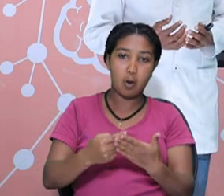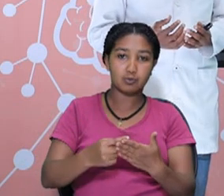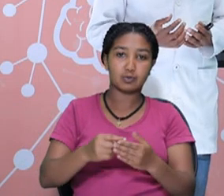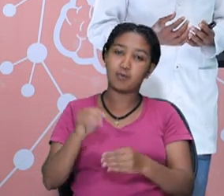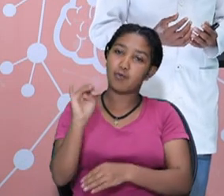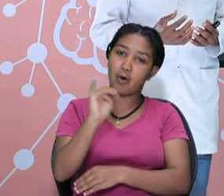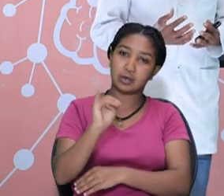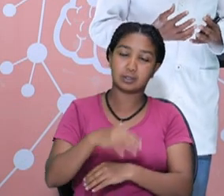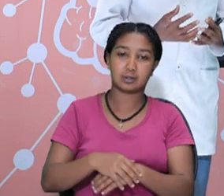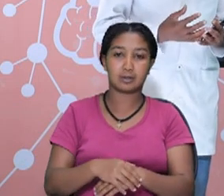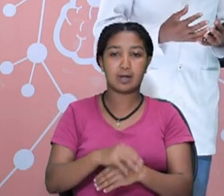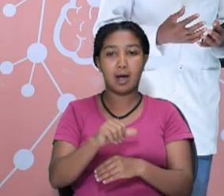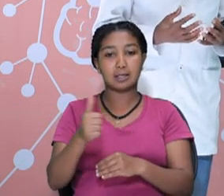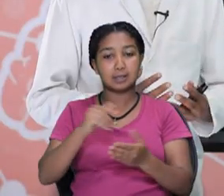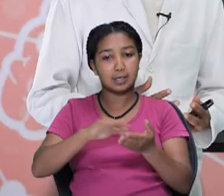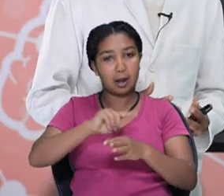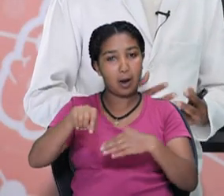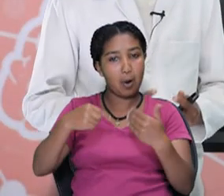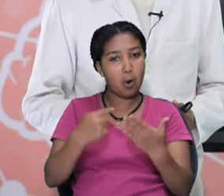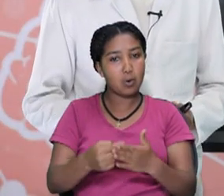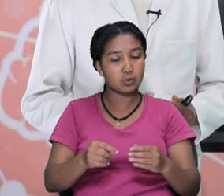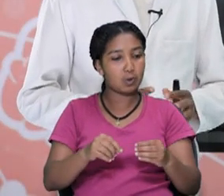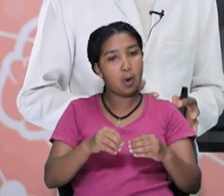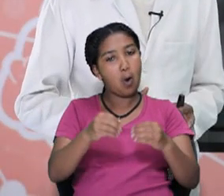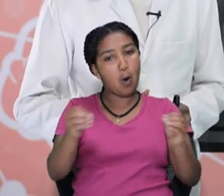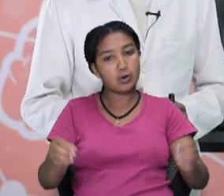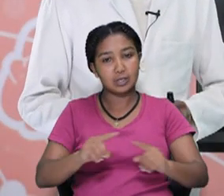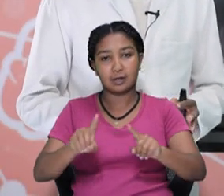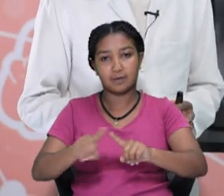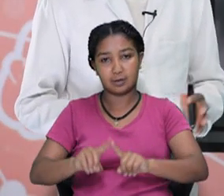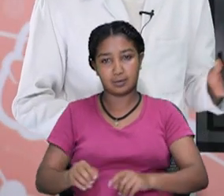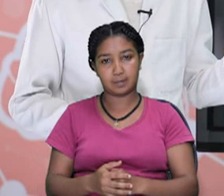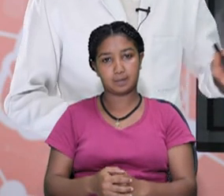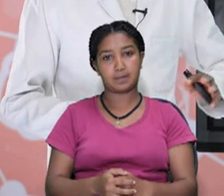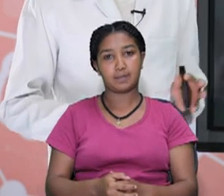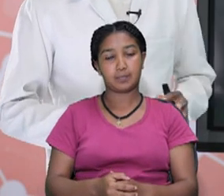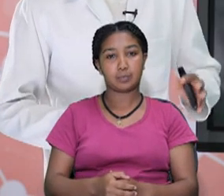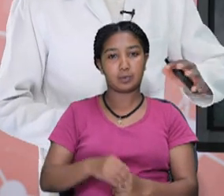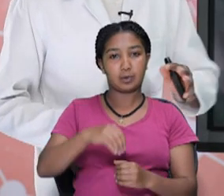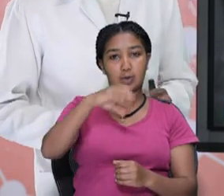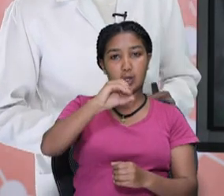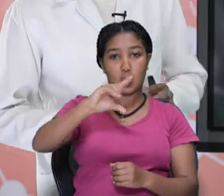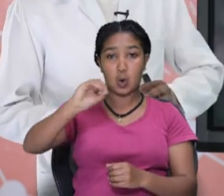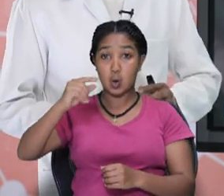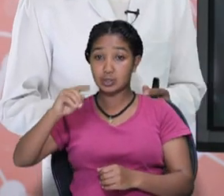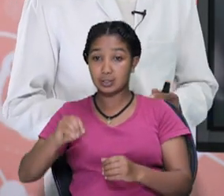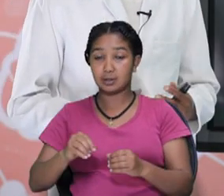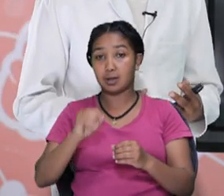forests. Others study about lakes, ocean, and such. For this, ecology is a subunit